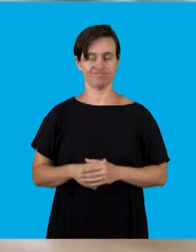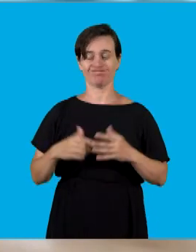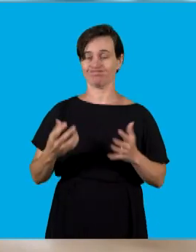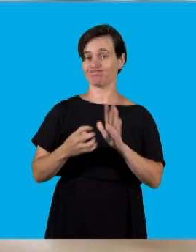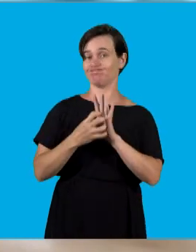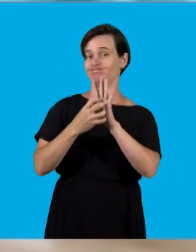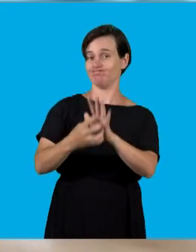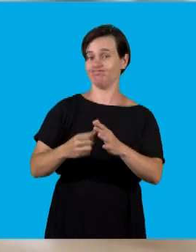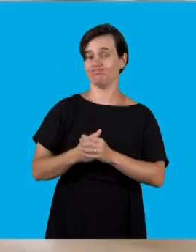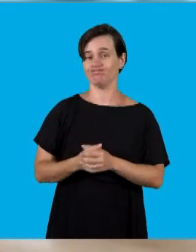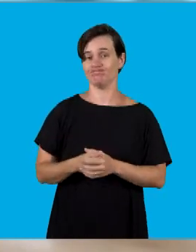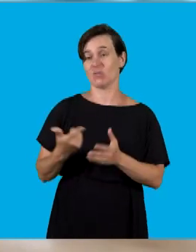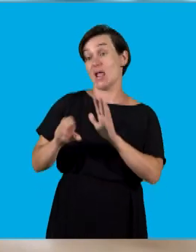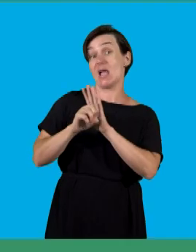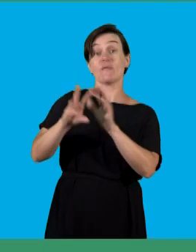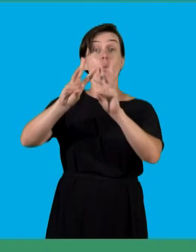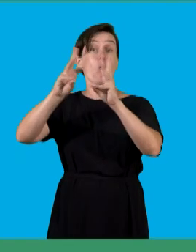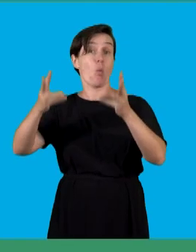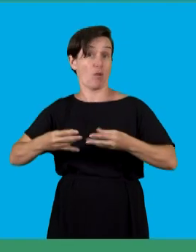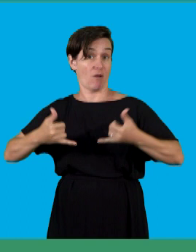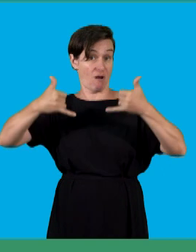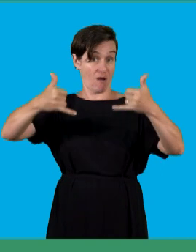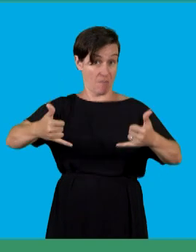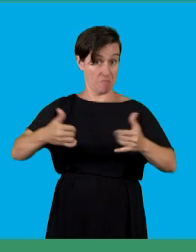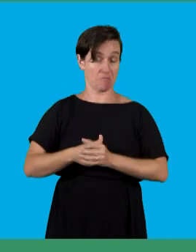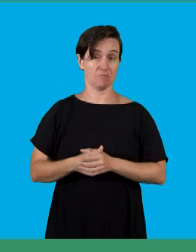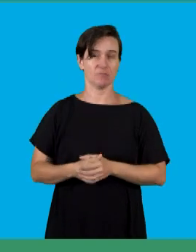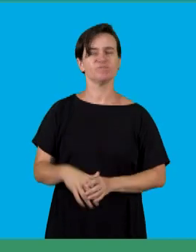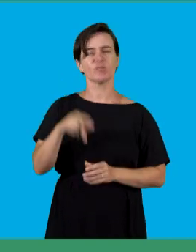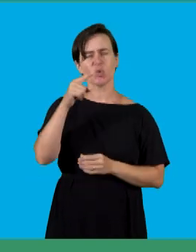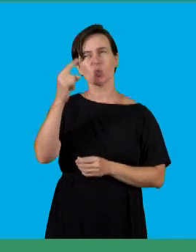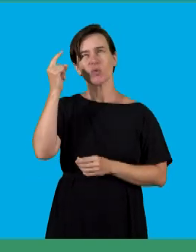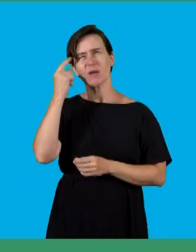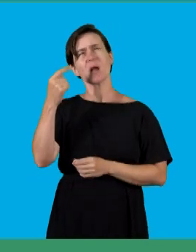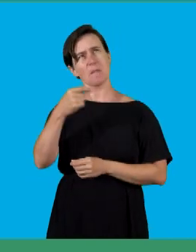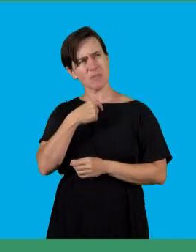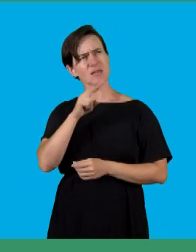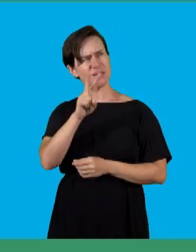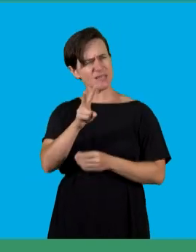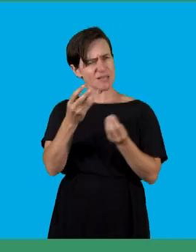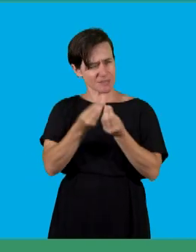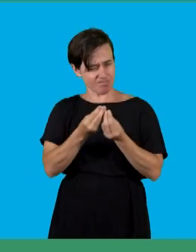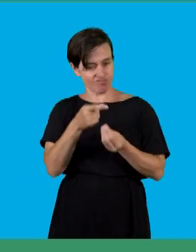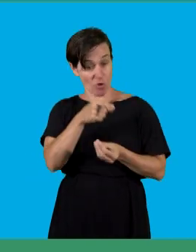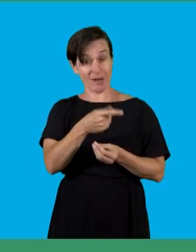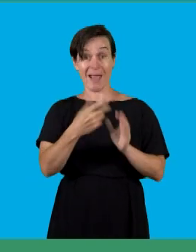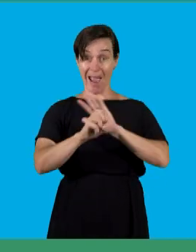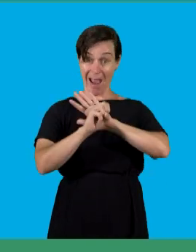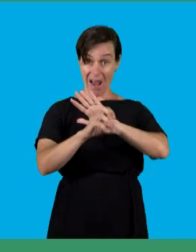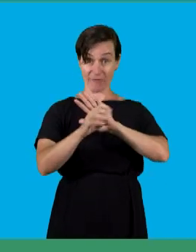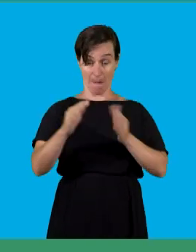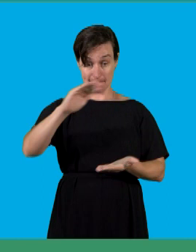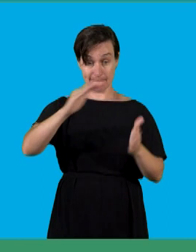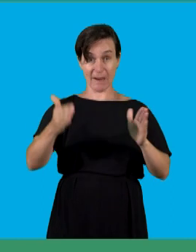The example is advertising of a World Cup. Now think of products that you have seen where they were